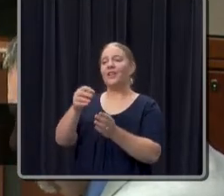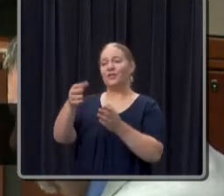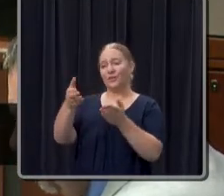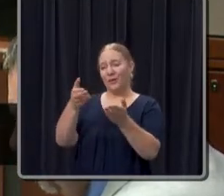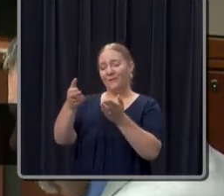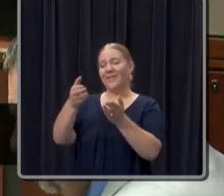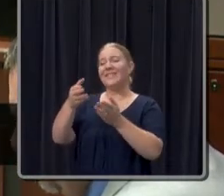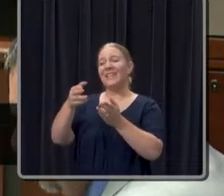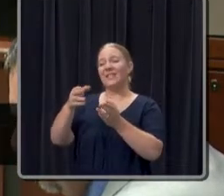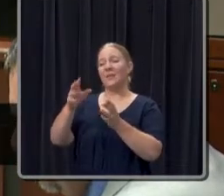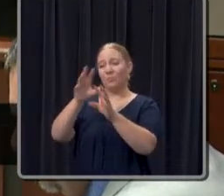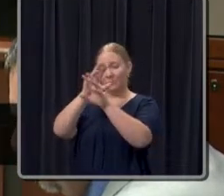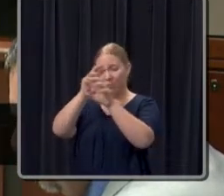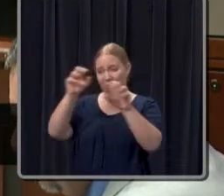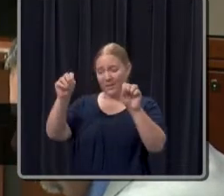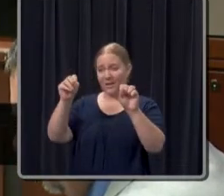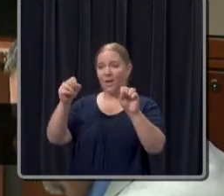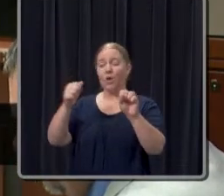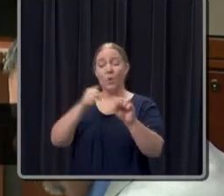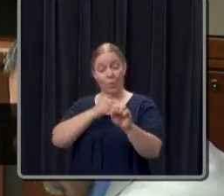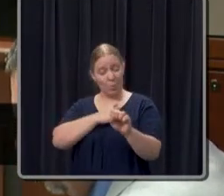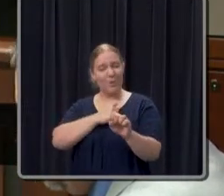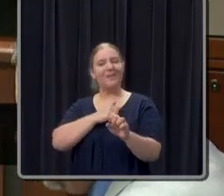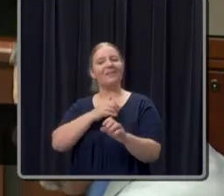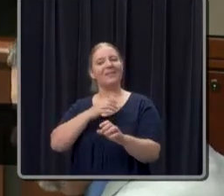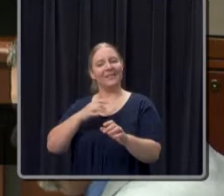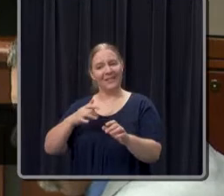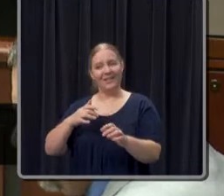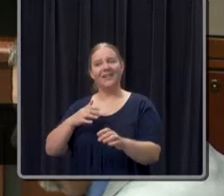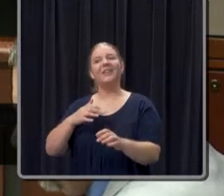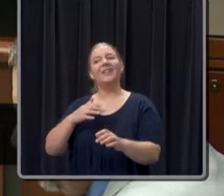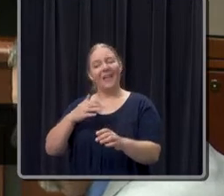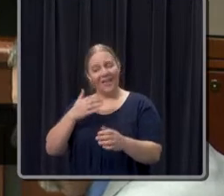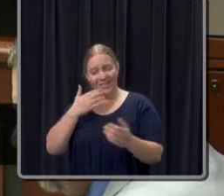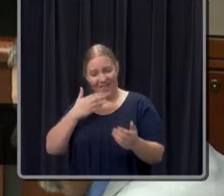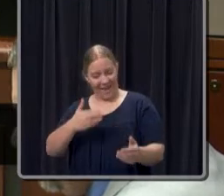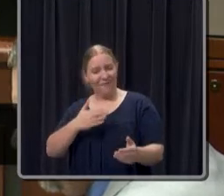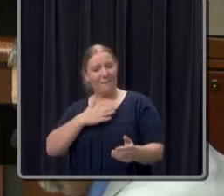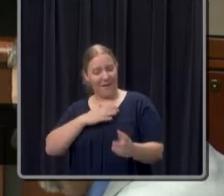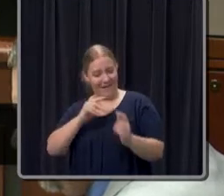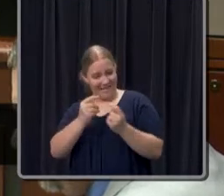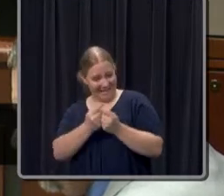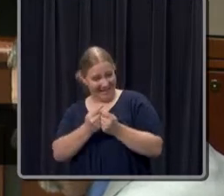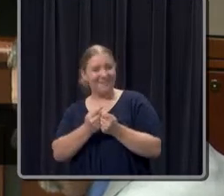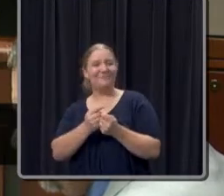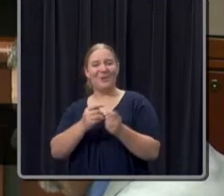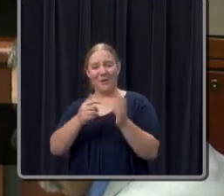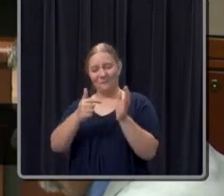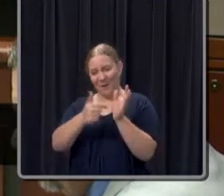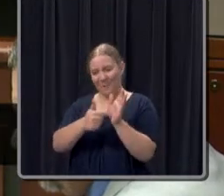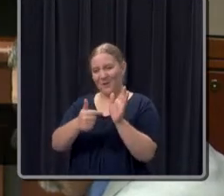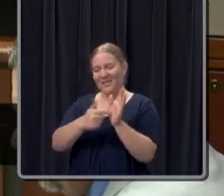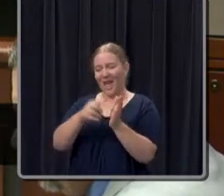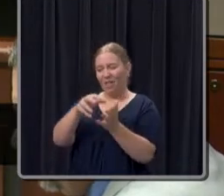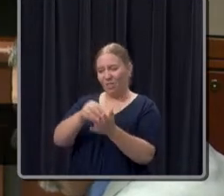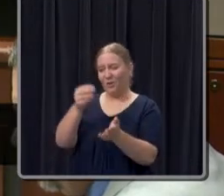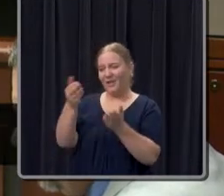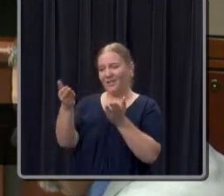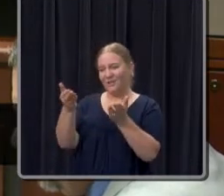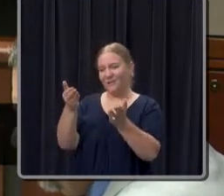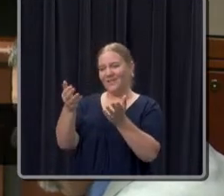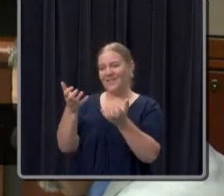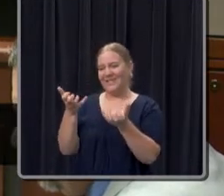year. We are pleased, my team and I, to represent Learning Services this